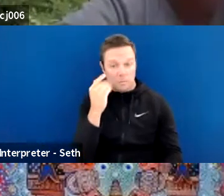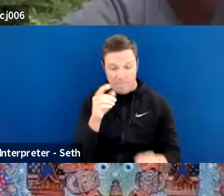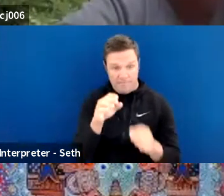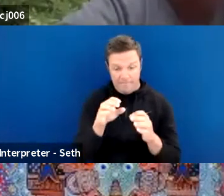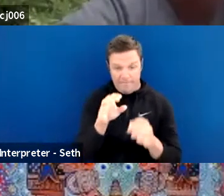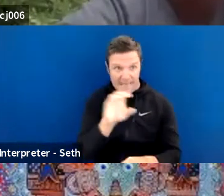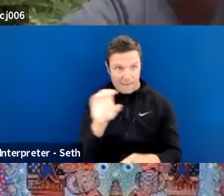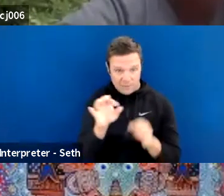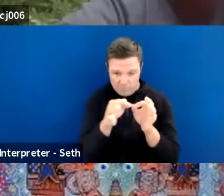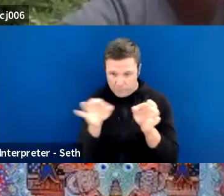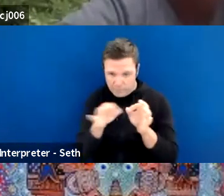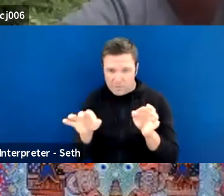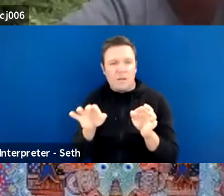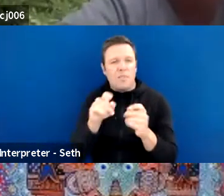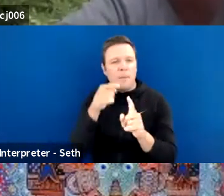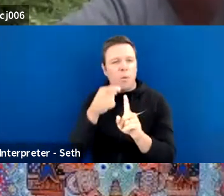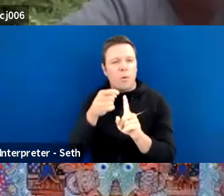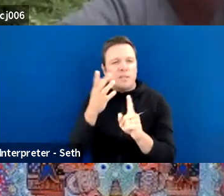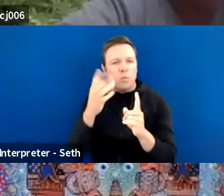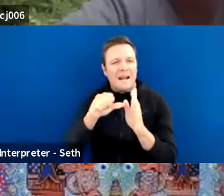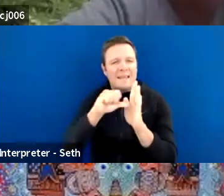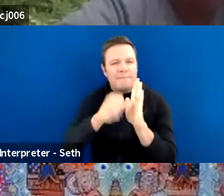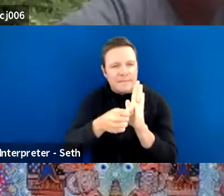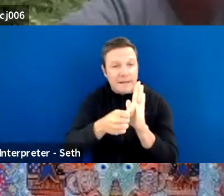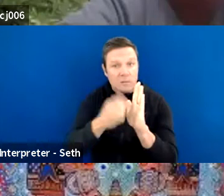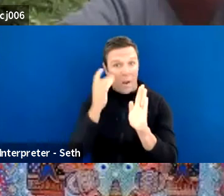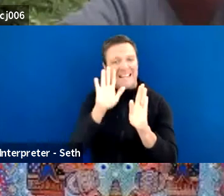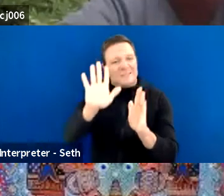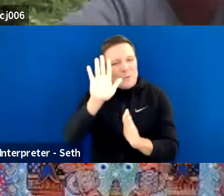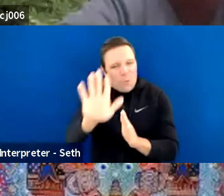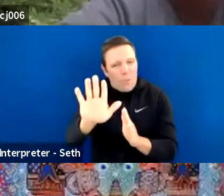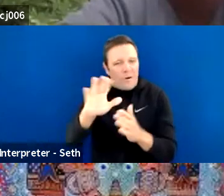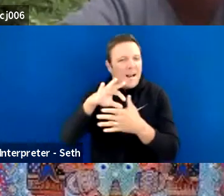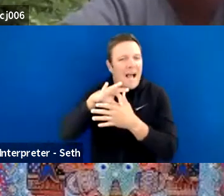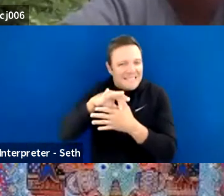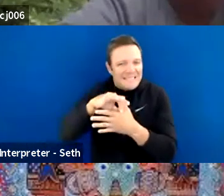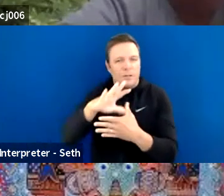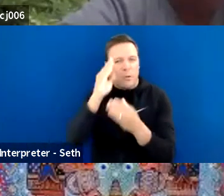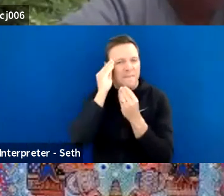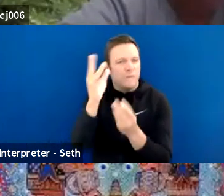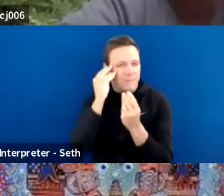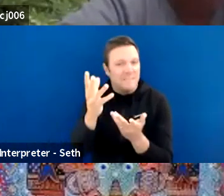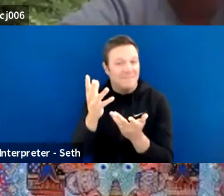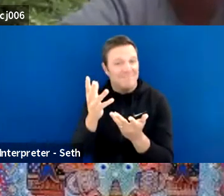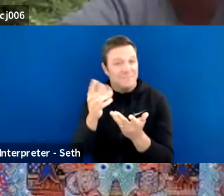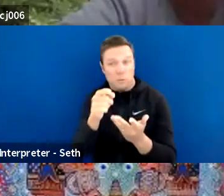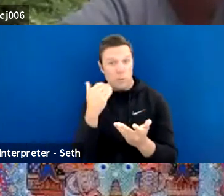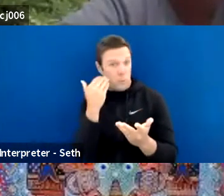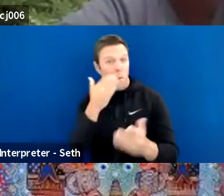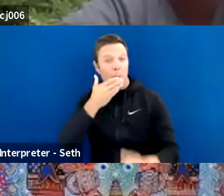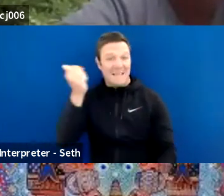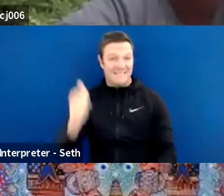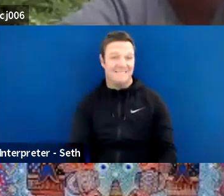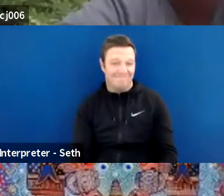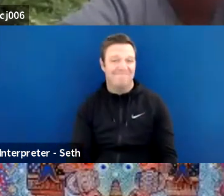captioning what should be emphasized, because it's your content, right? As far as the other kinds of